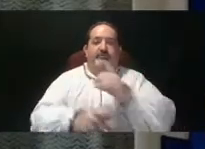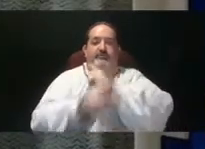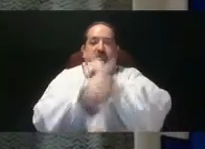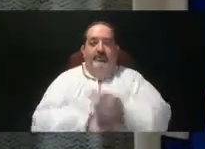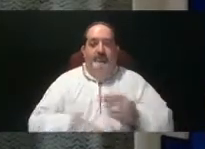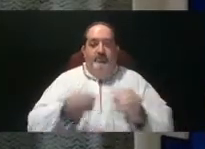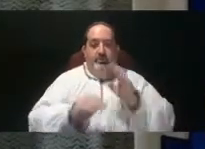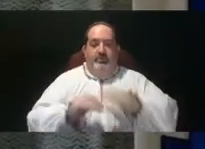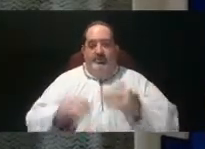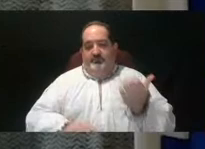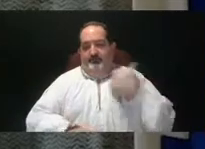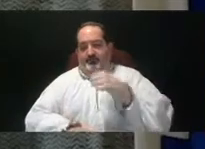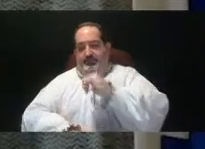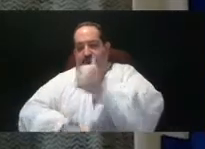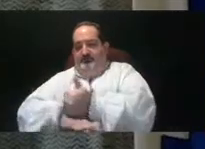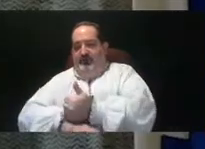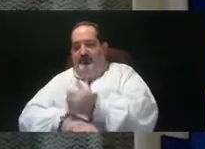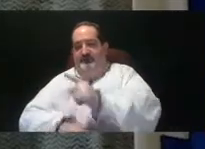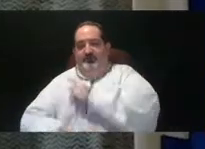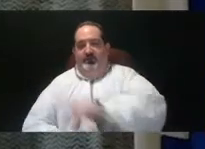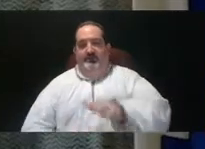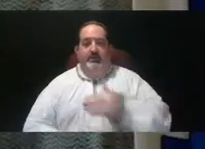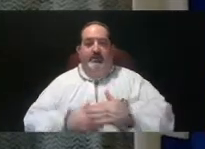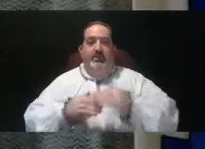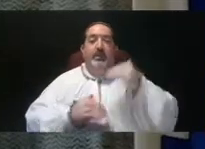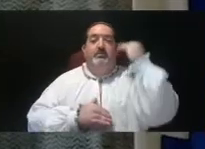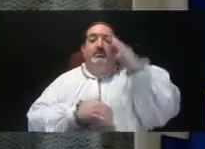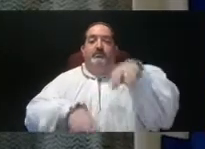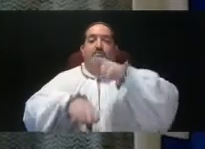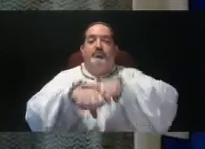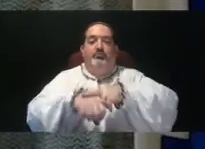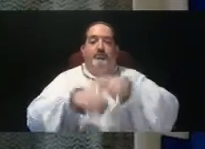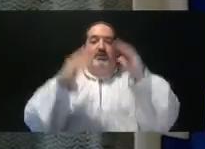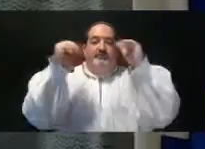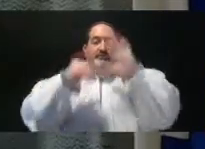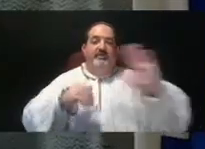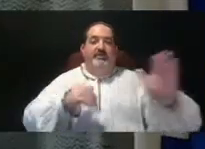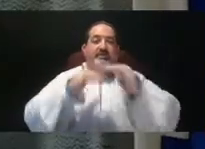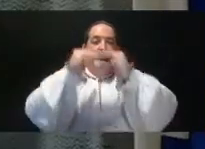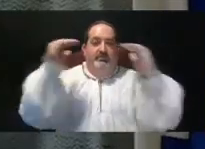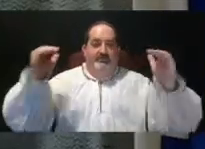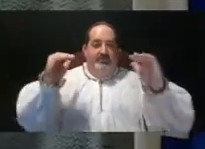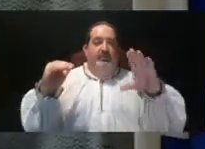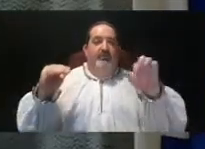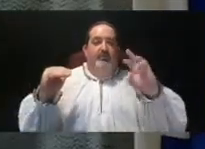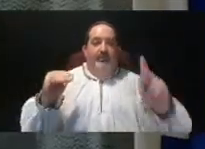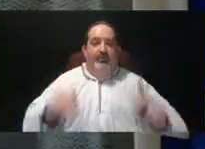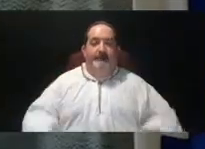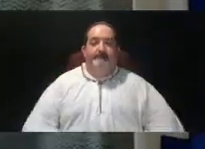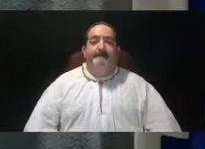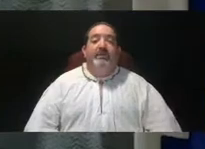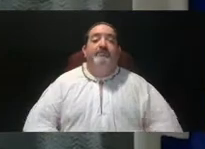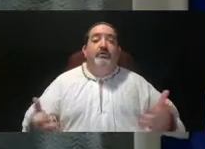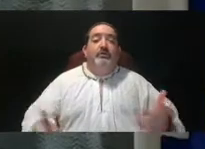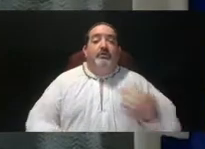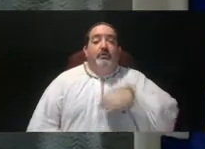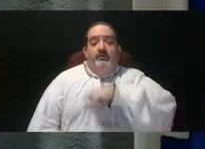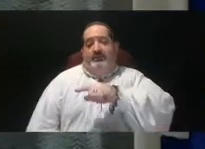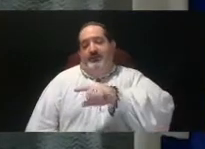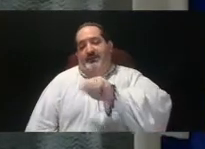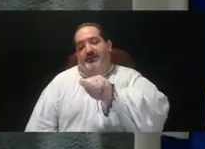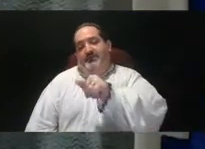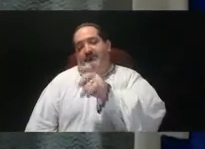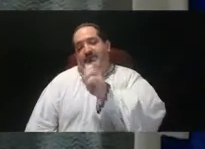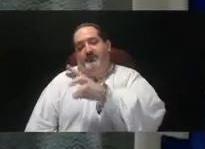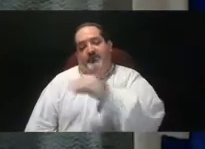as a kingdom, above and beyond the normal expectation of their offices and ranks. Now, therefore, do we, Alexander